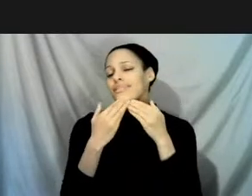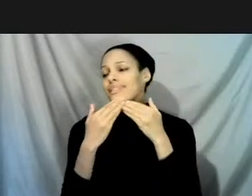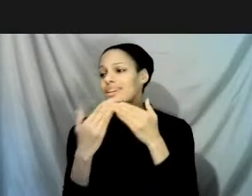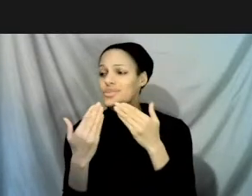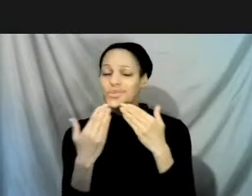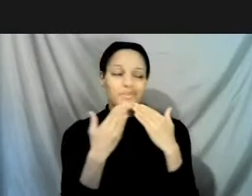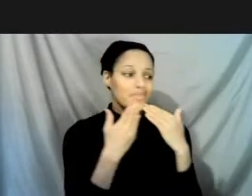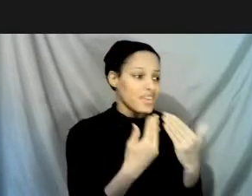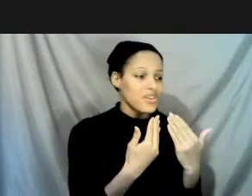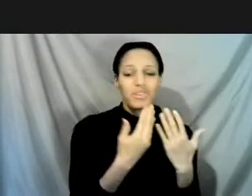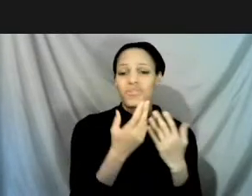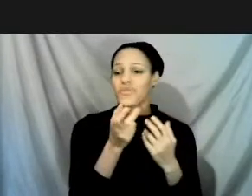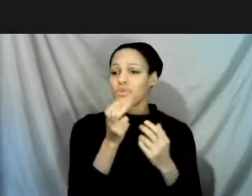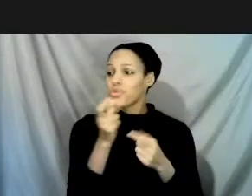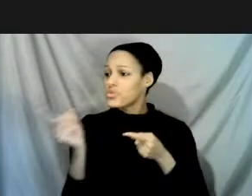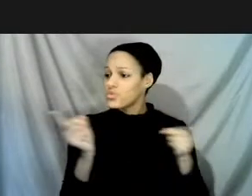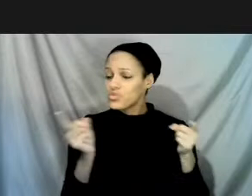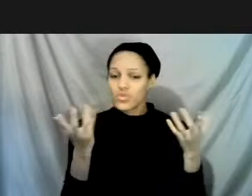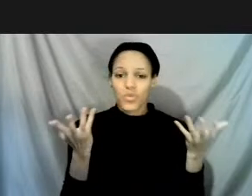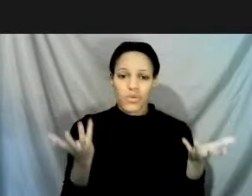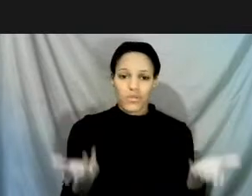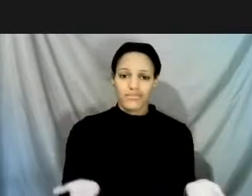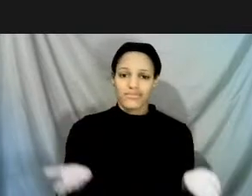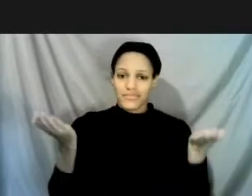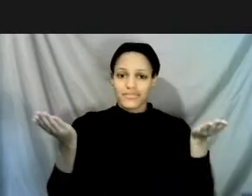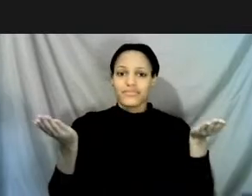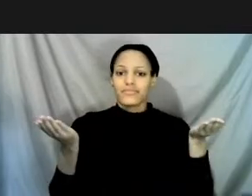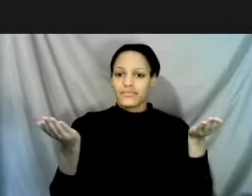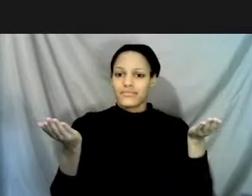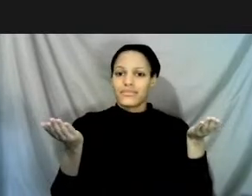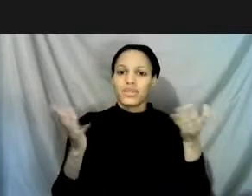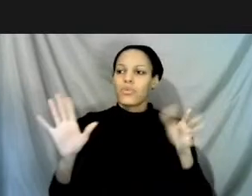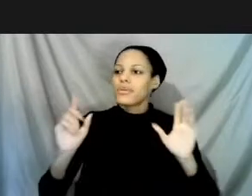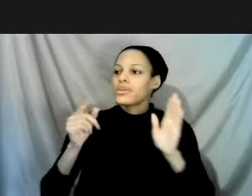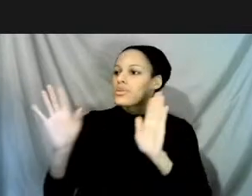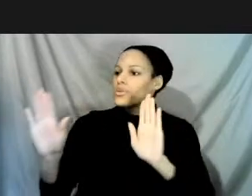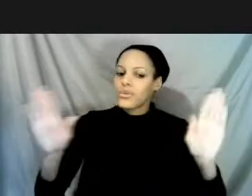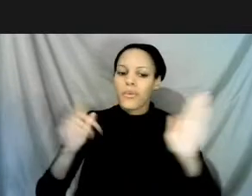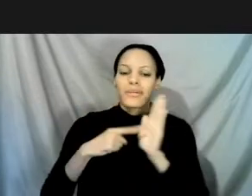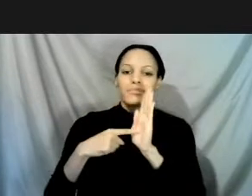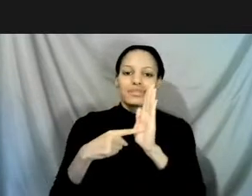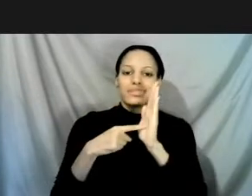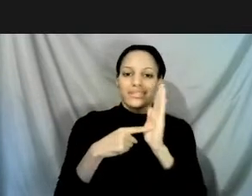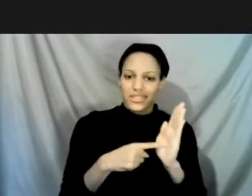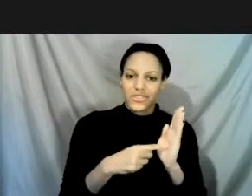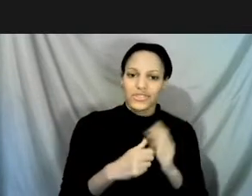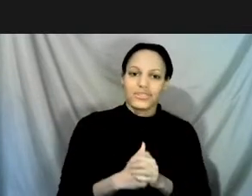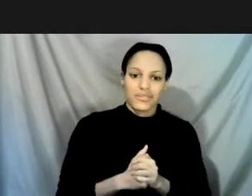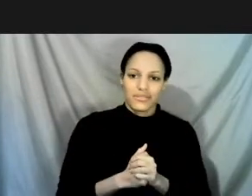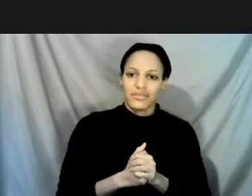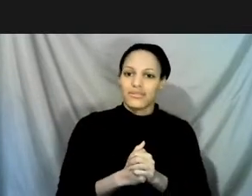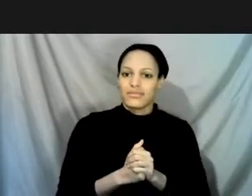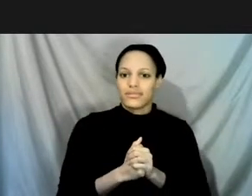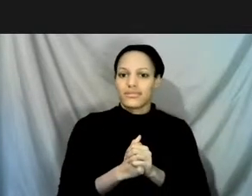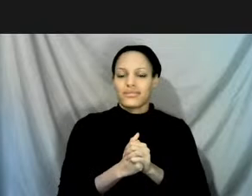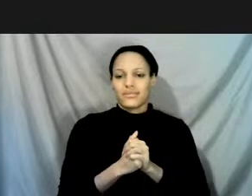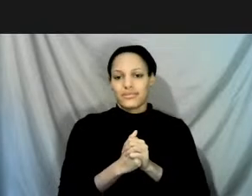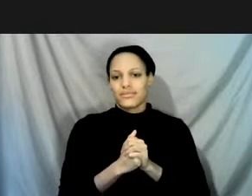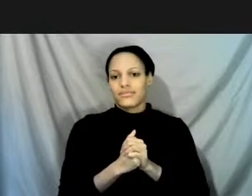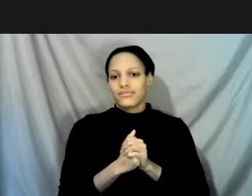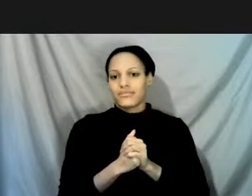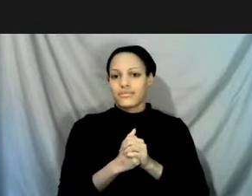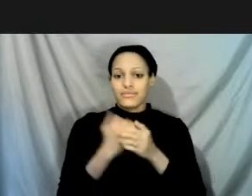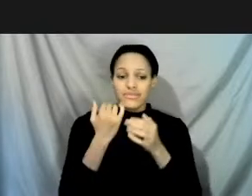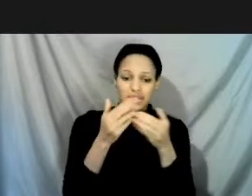you are, for what you represent, and whether it's 1 degree of separation and